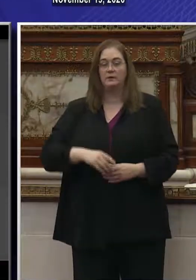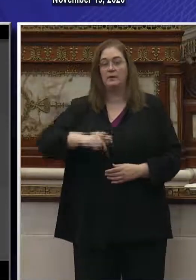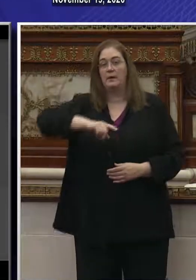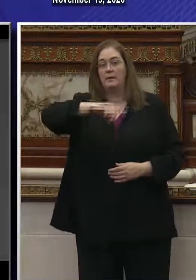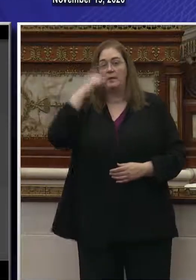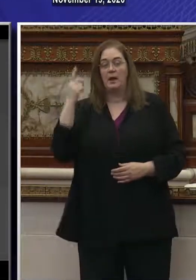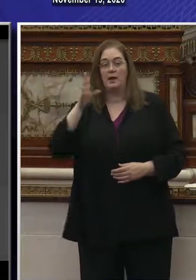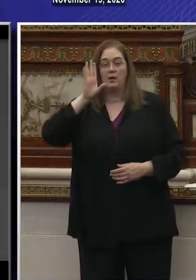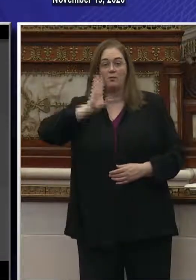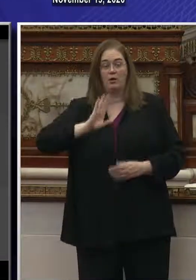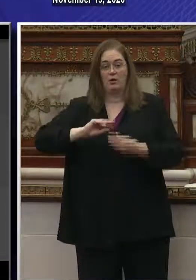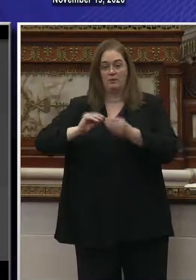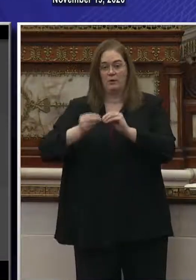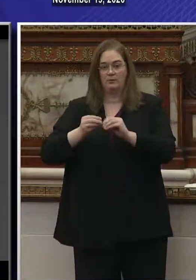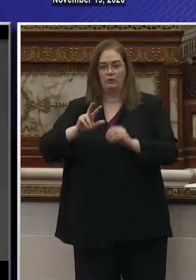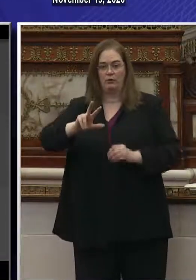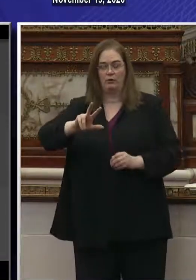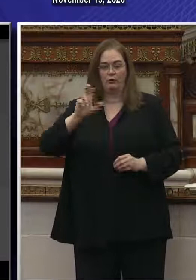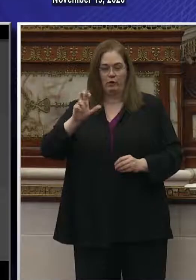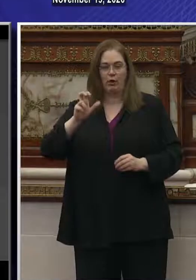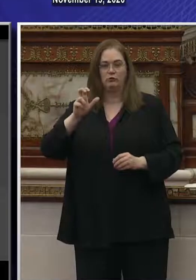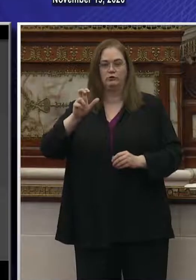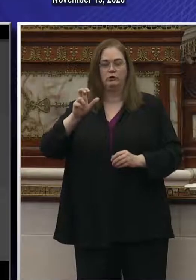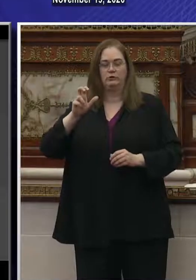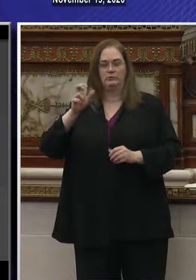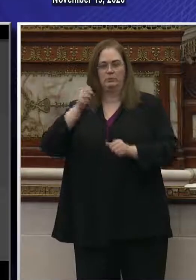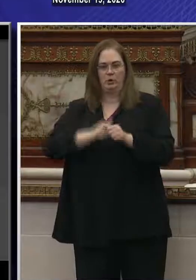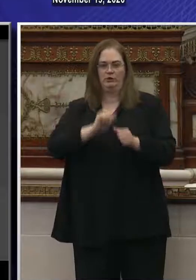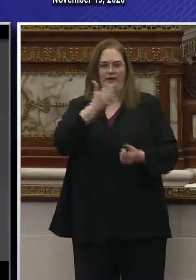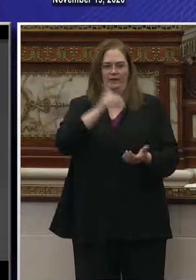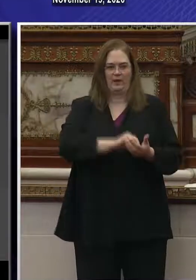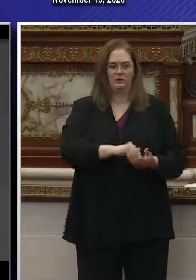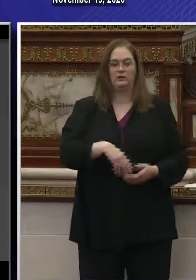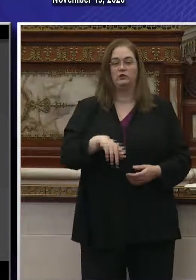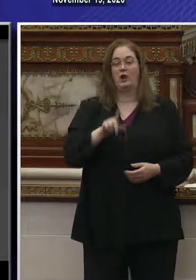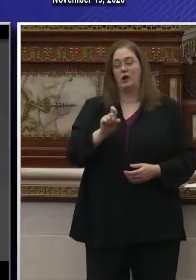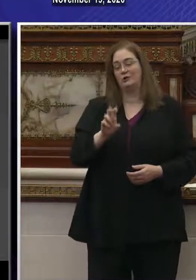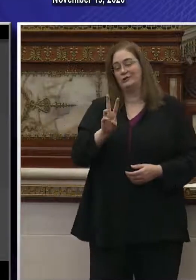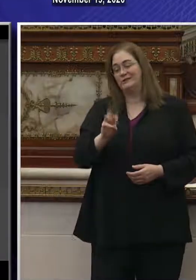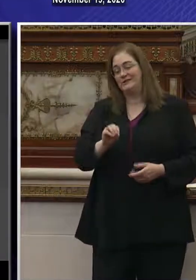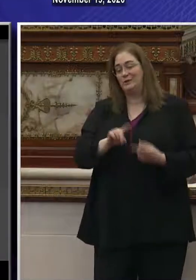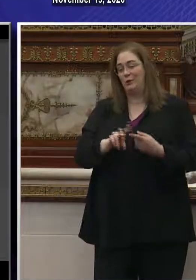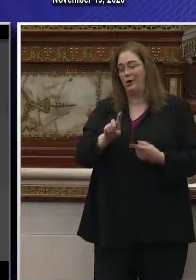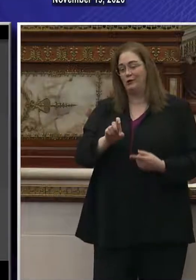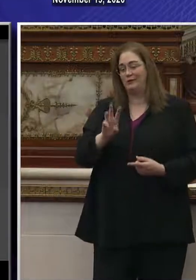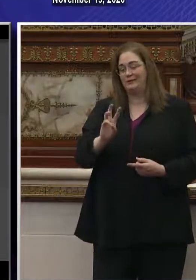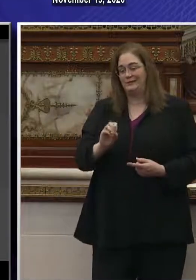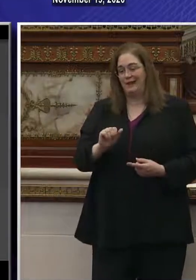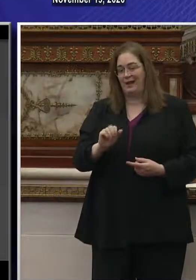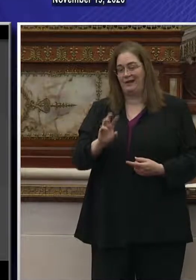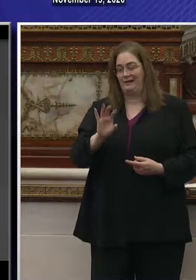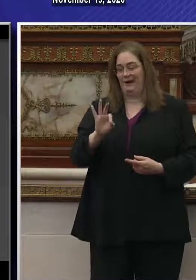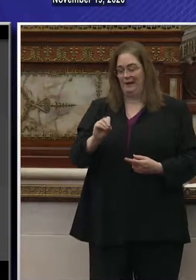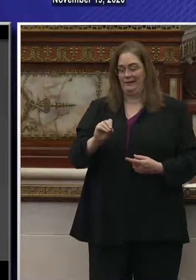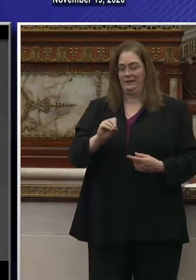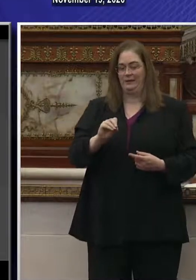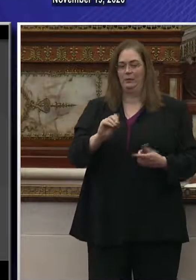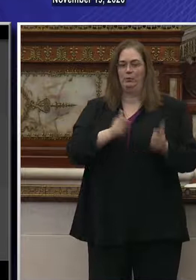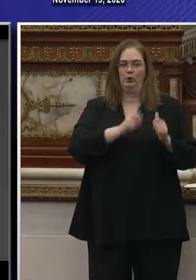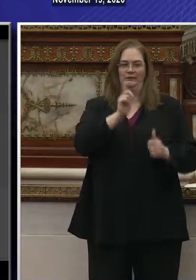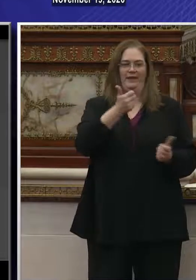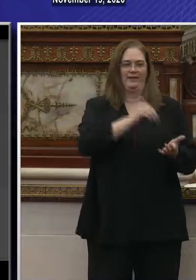brown rates are 300 per 10,000 versus 160 to 190 per 10,000 in white and